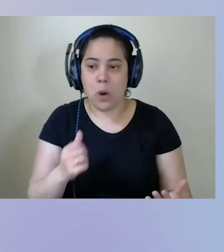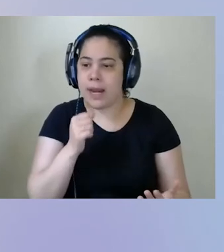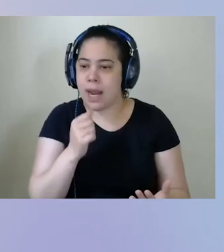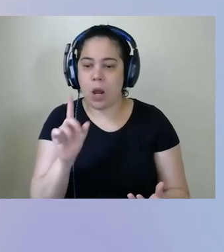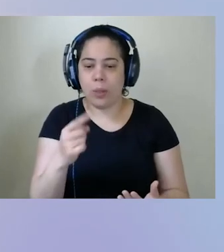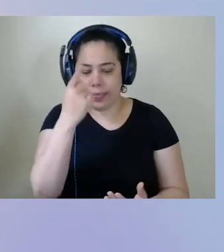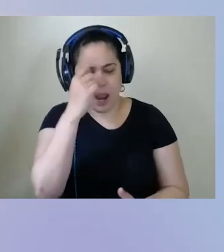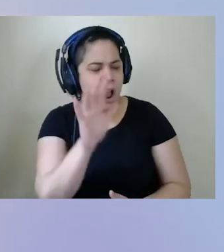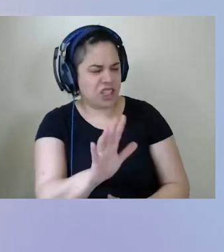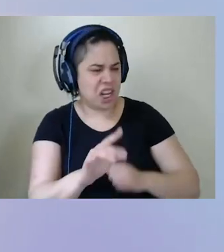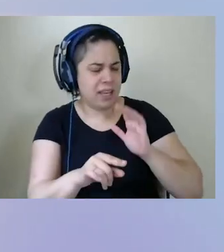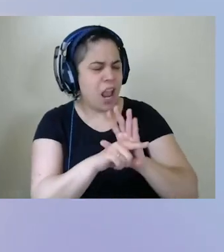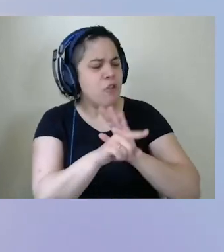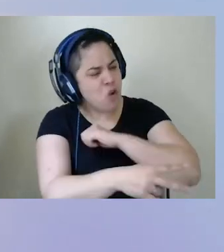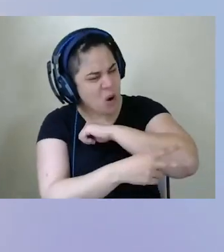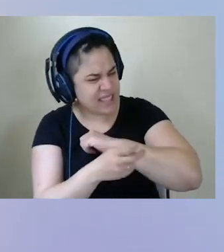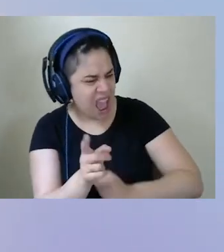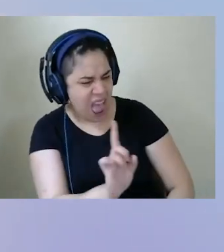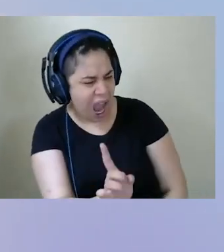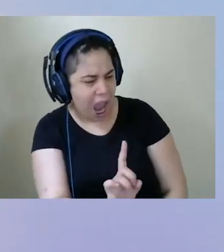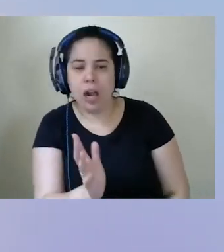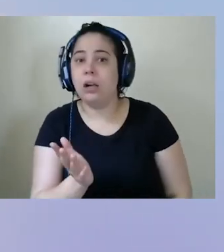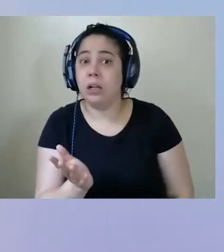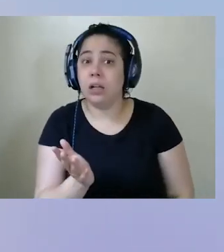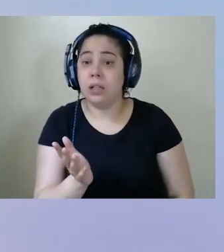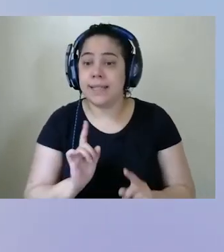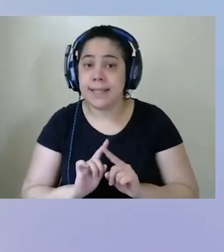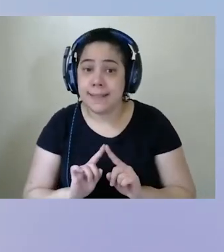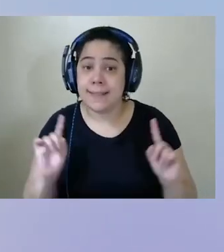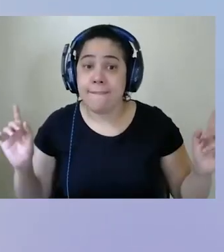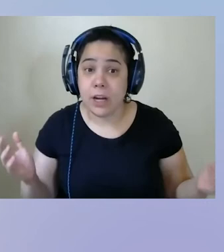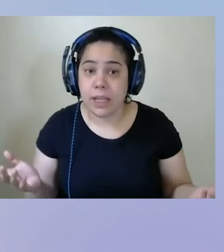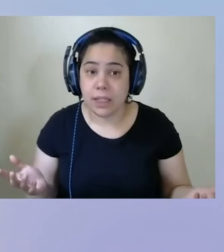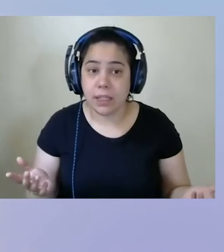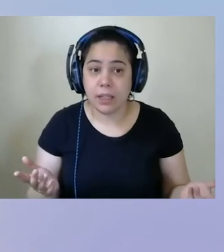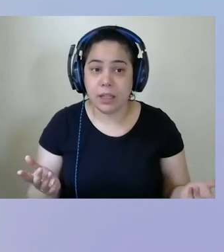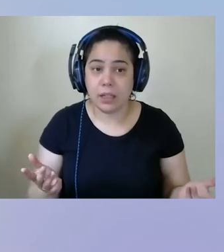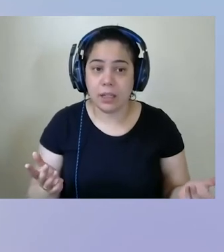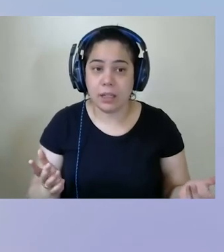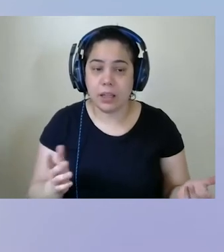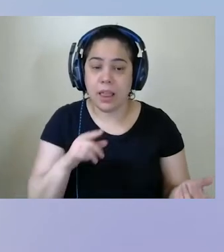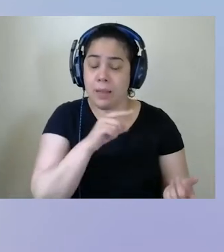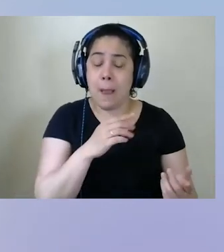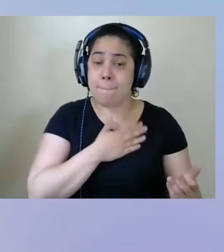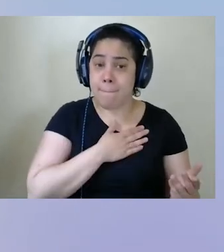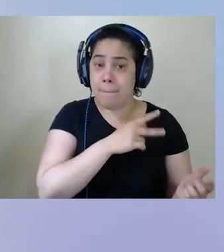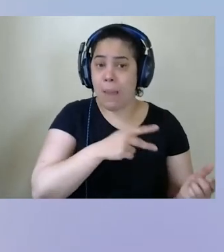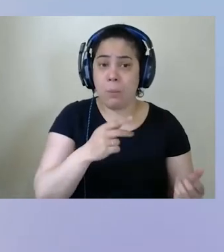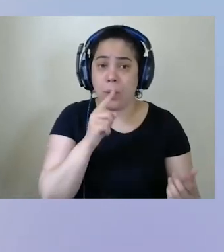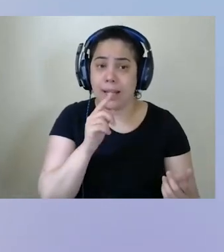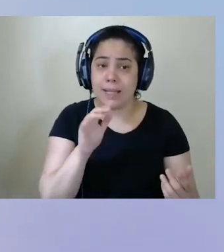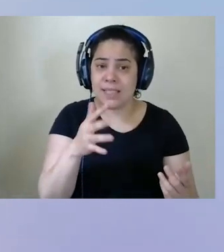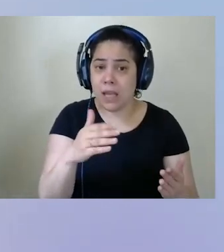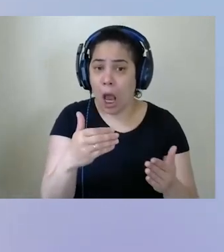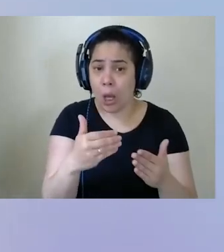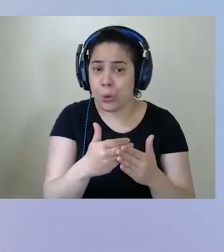with psychoeducation. This slide is 6 or 7 weeks old. I mean, 6 or 7 months old. So it's not like we've had this